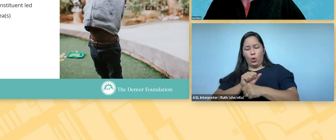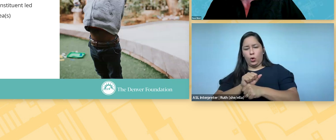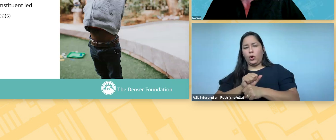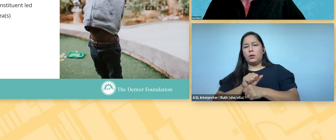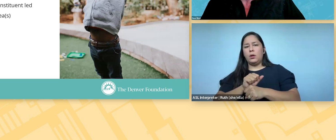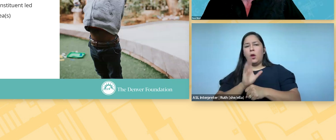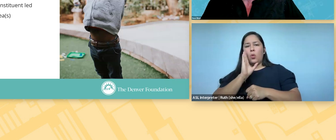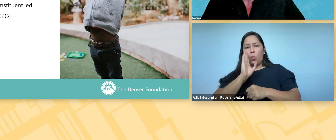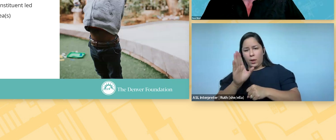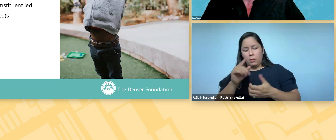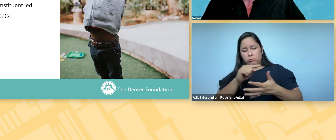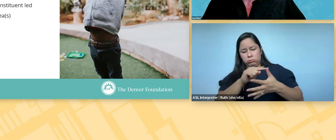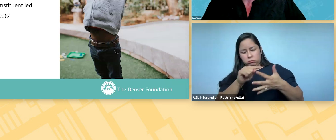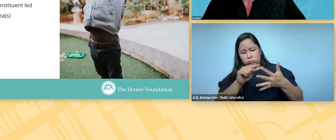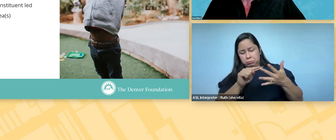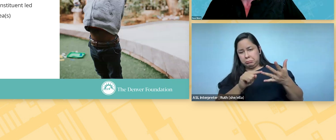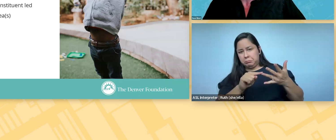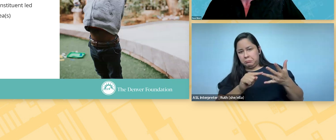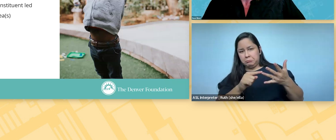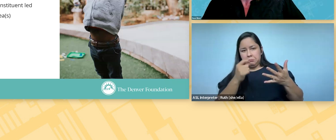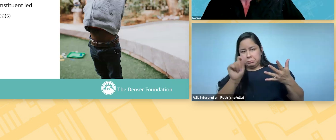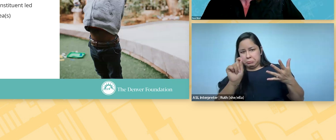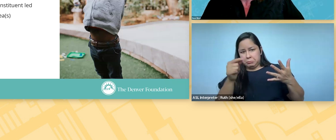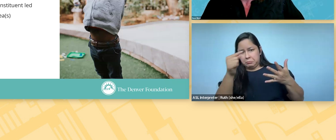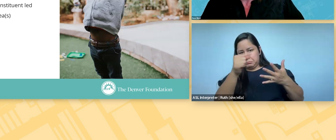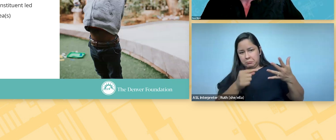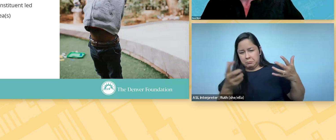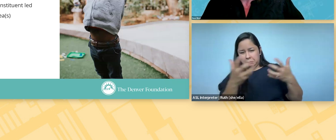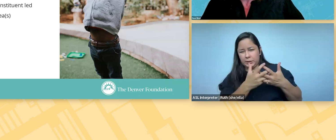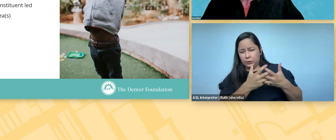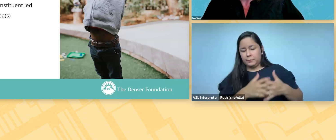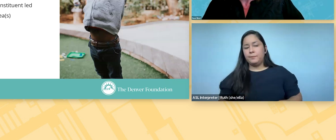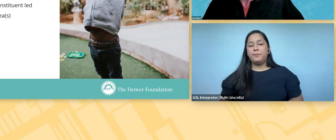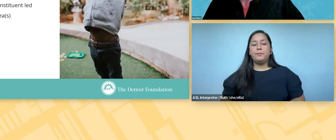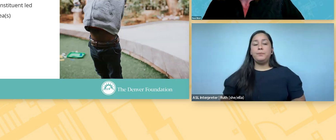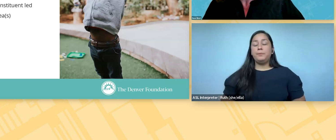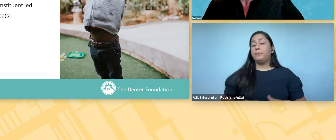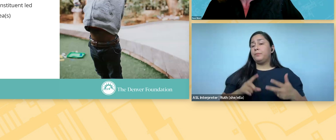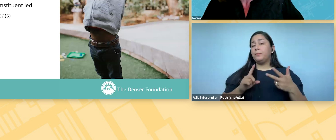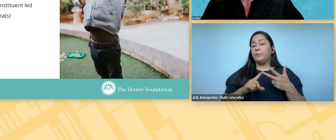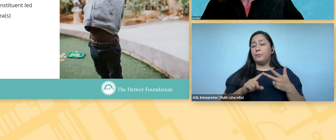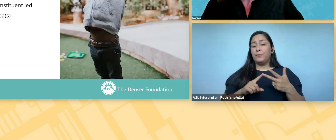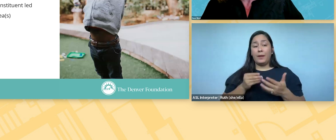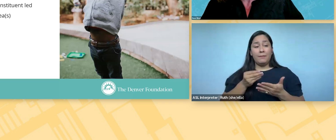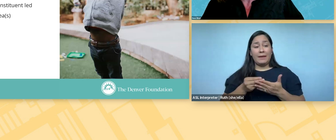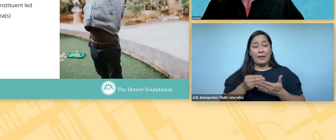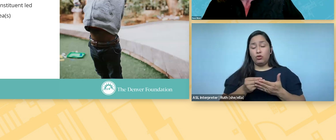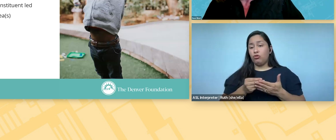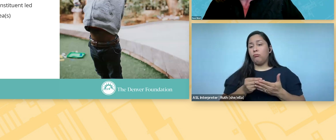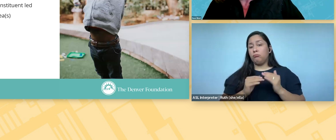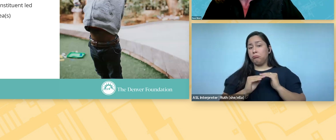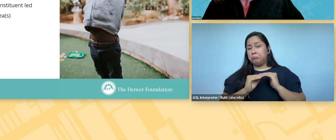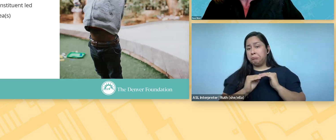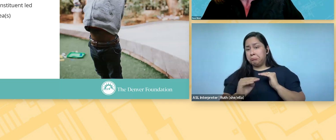priority areas. And then again, for financial stability, just making sure that you're ready and able to fulfill the